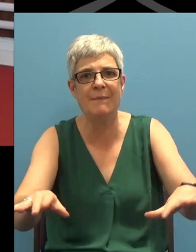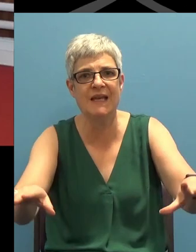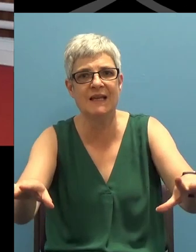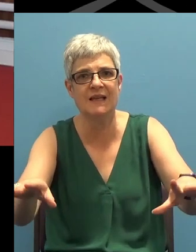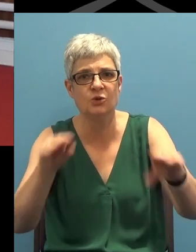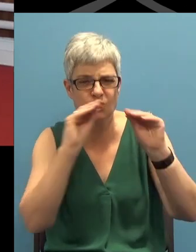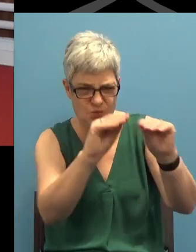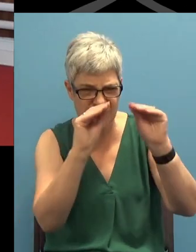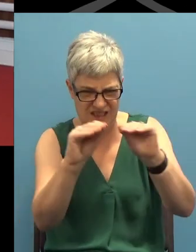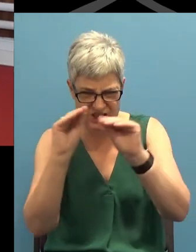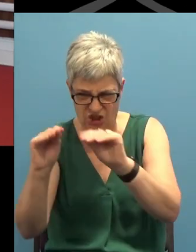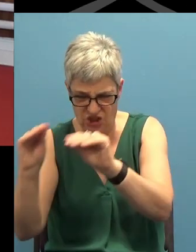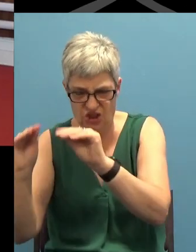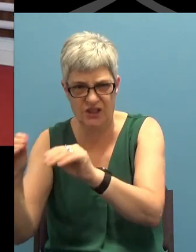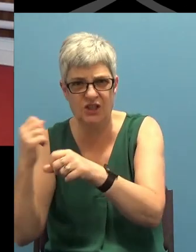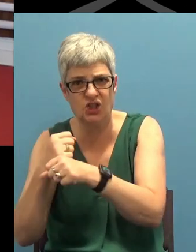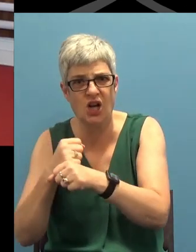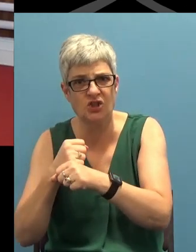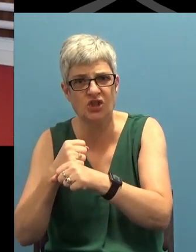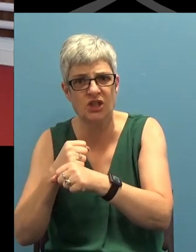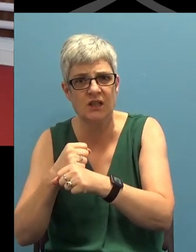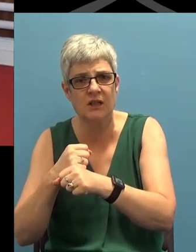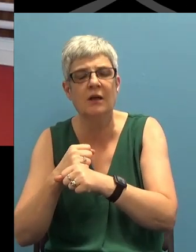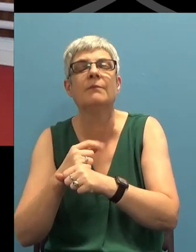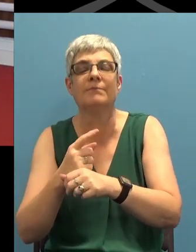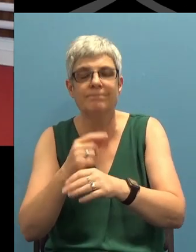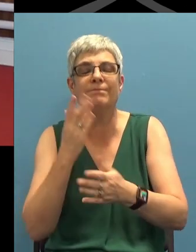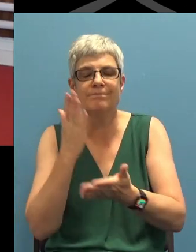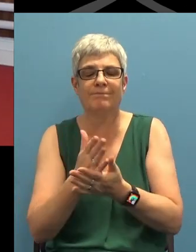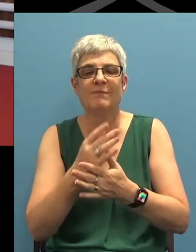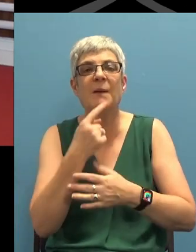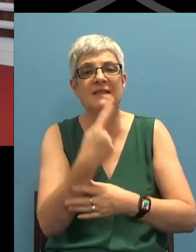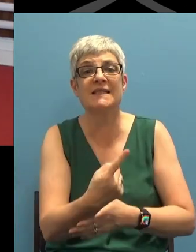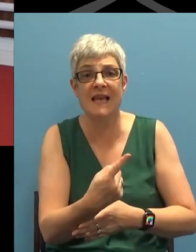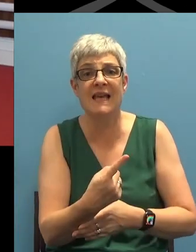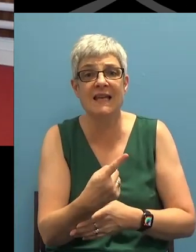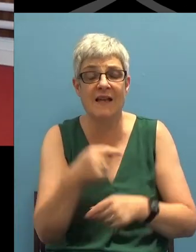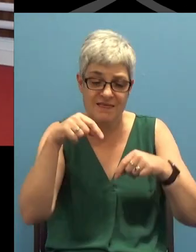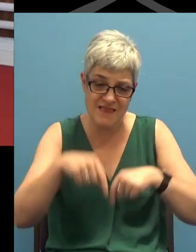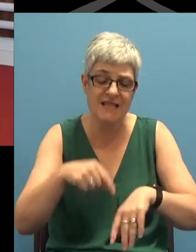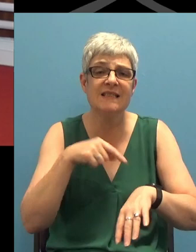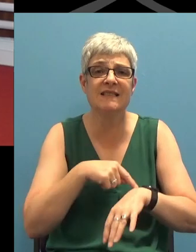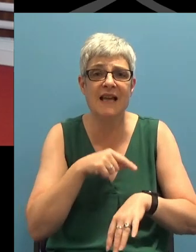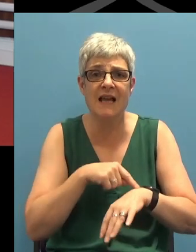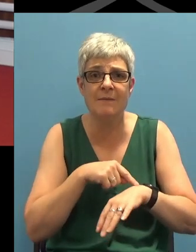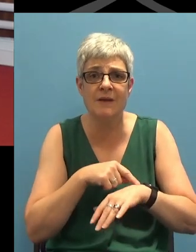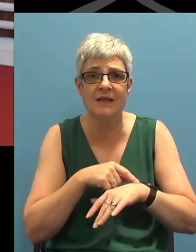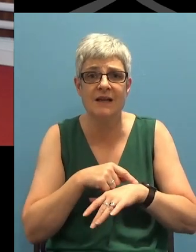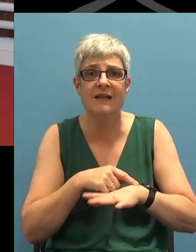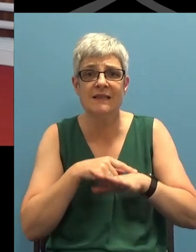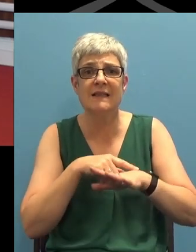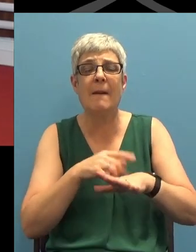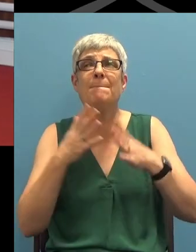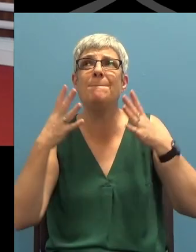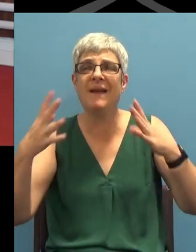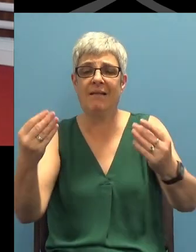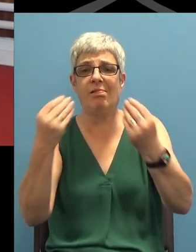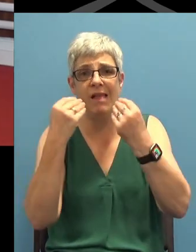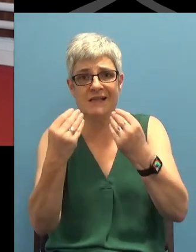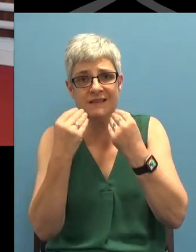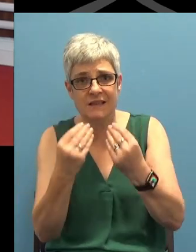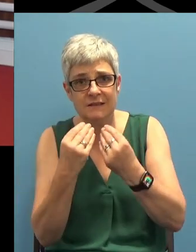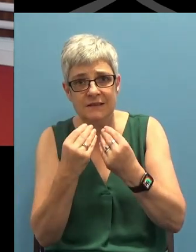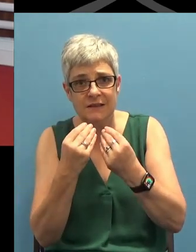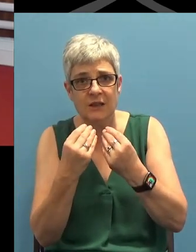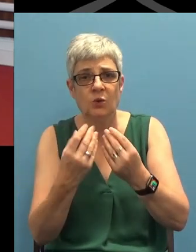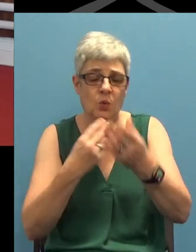to teach the church. But I am saying that in this time, There is a big lesson for us to learn and